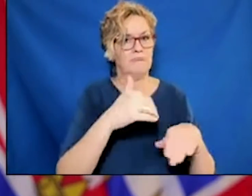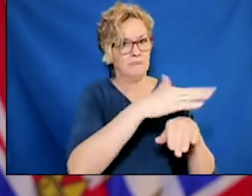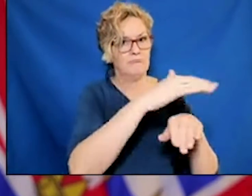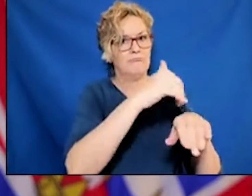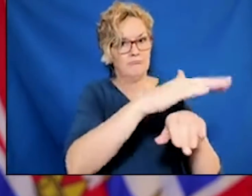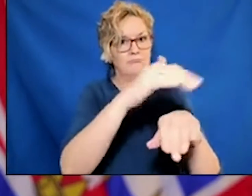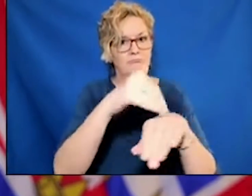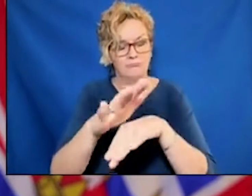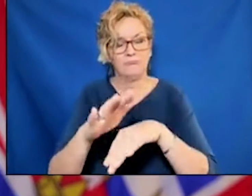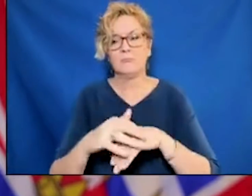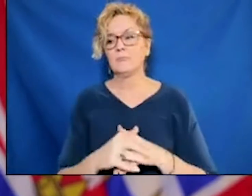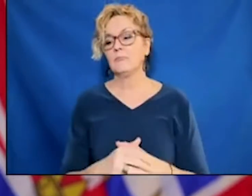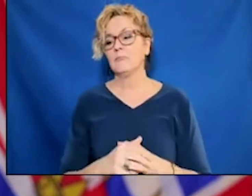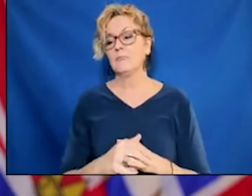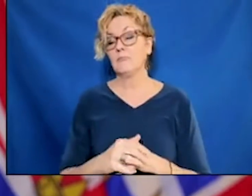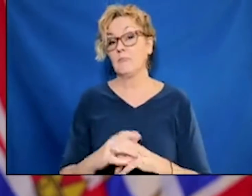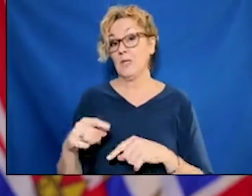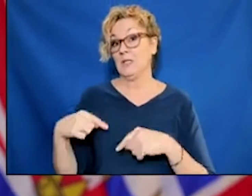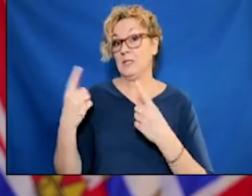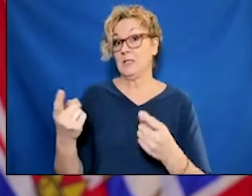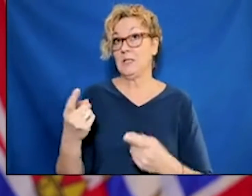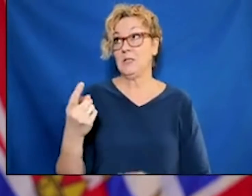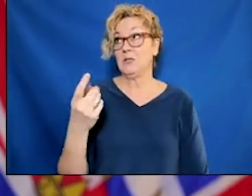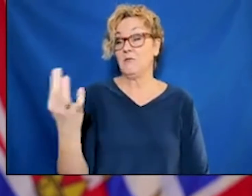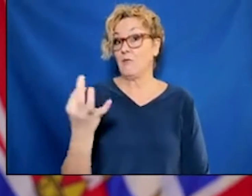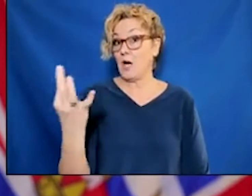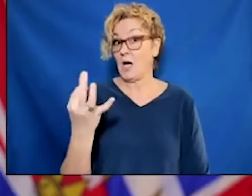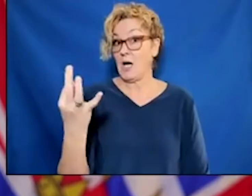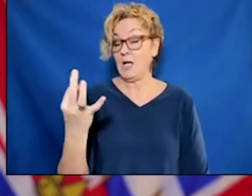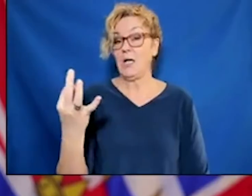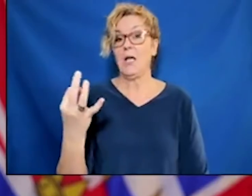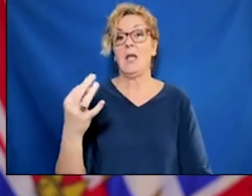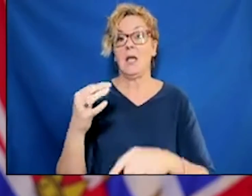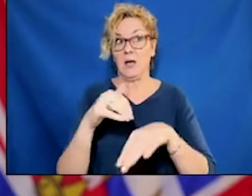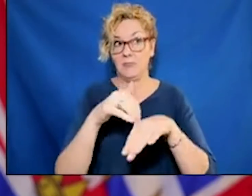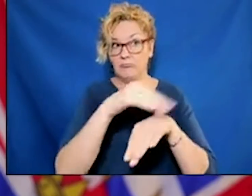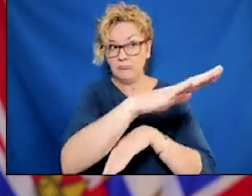on the weekend. And since Friday, we've delivered